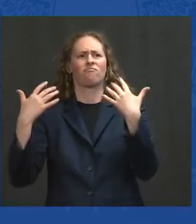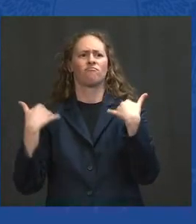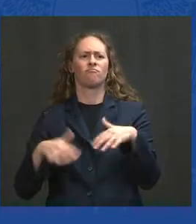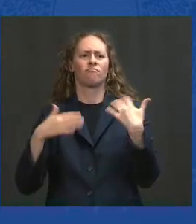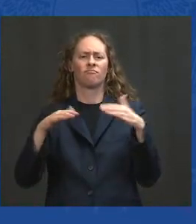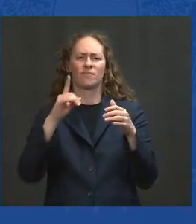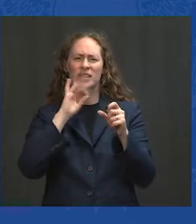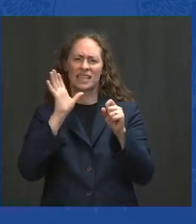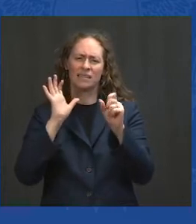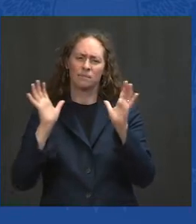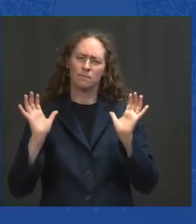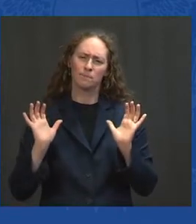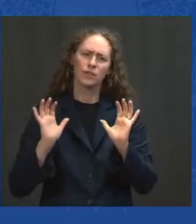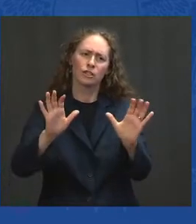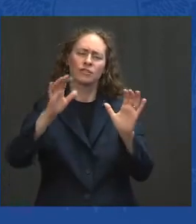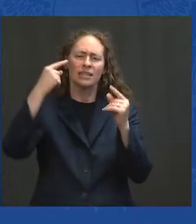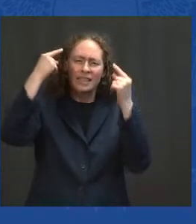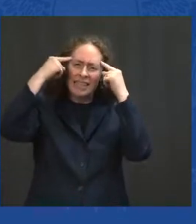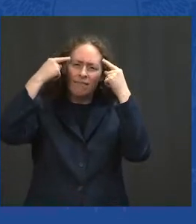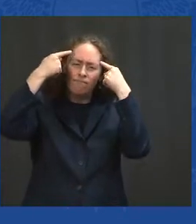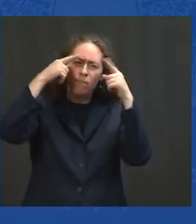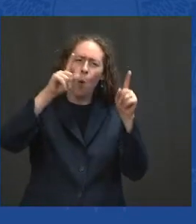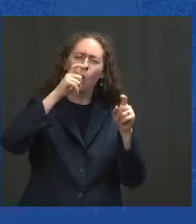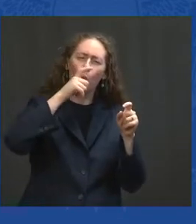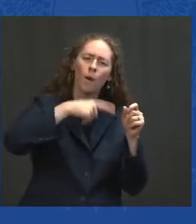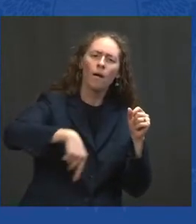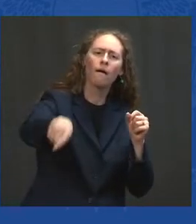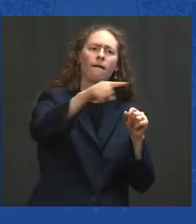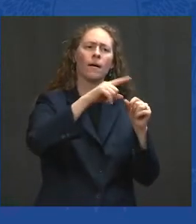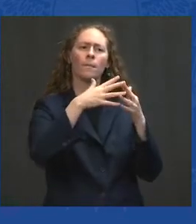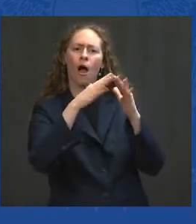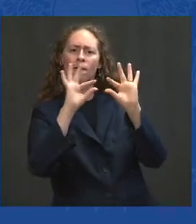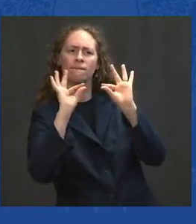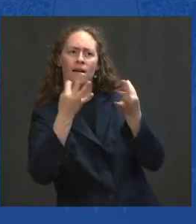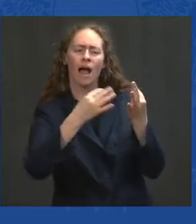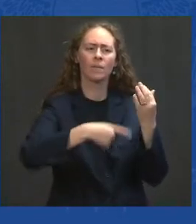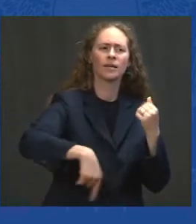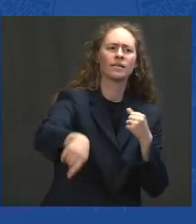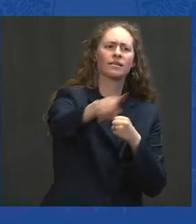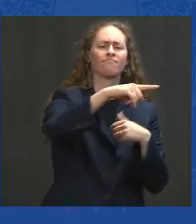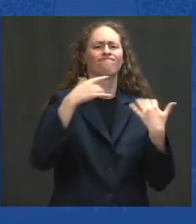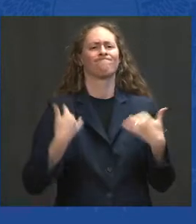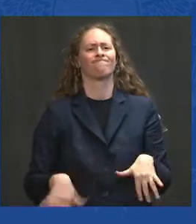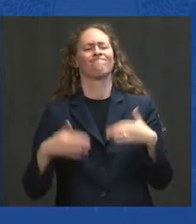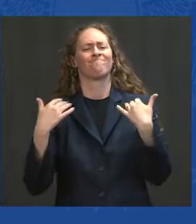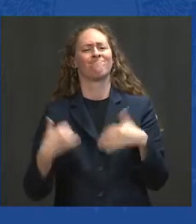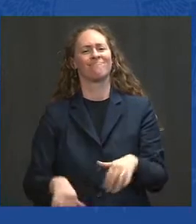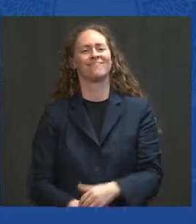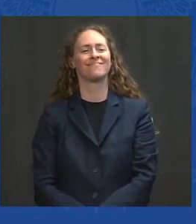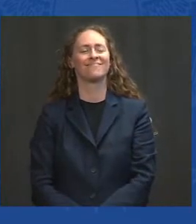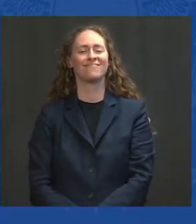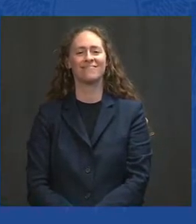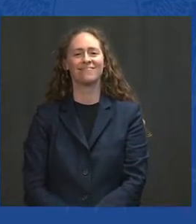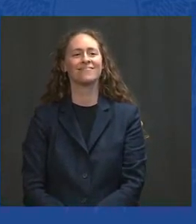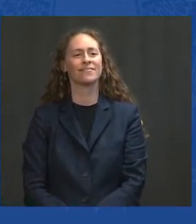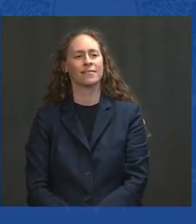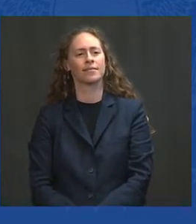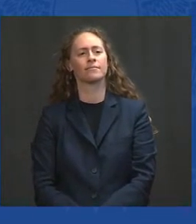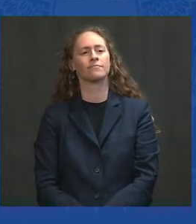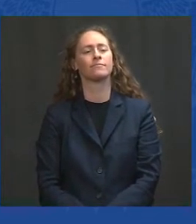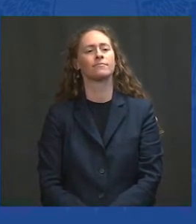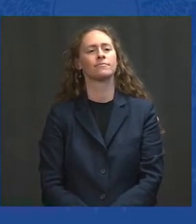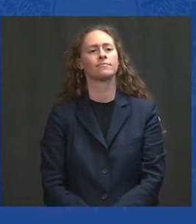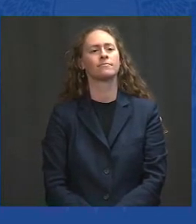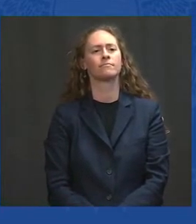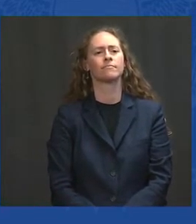states and their districts. But in the coming days, we're also going to hear from them saying, I want to now extend this tax. It's only